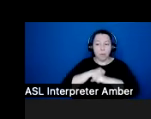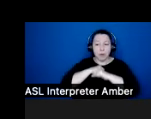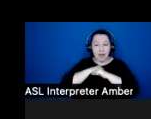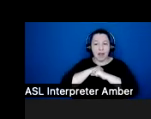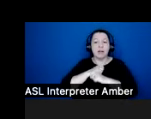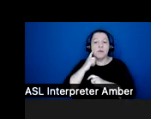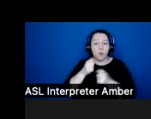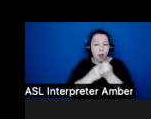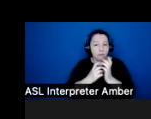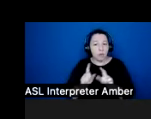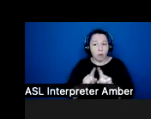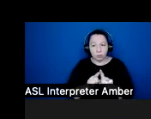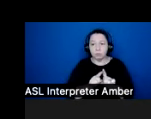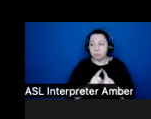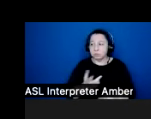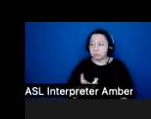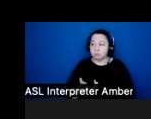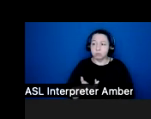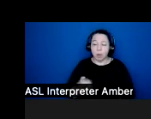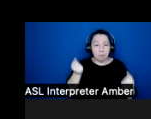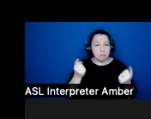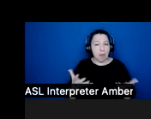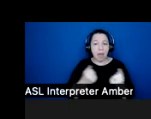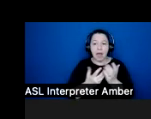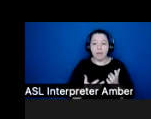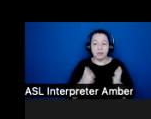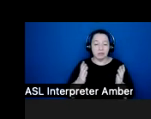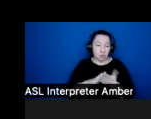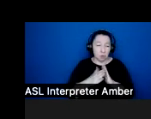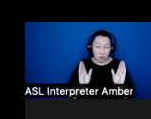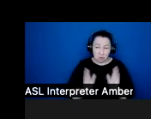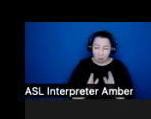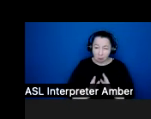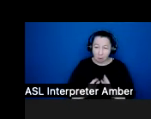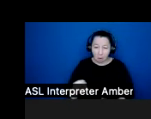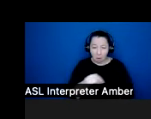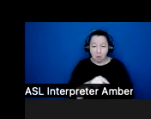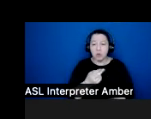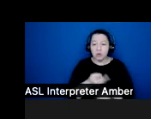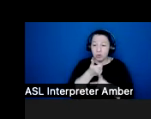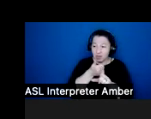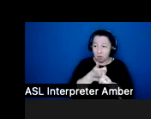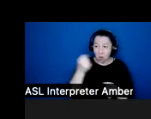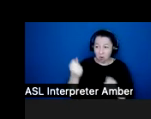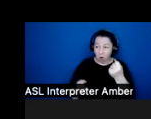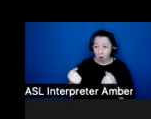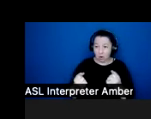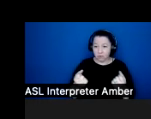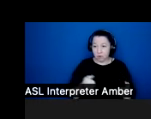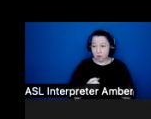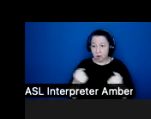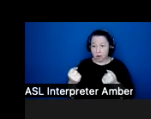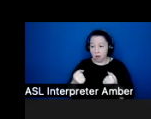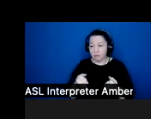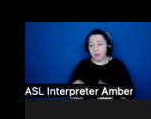too, because a lot of advocates in small communities use their own cars to transport.